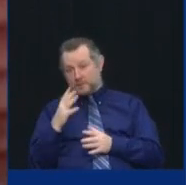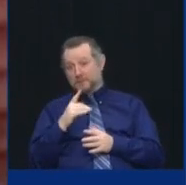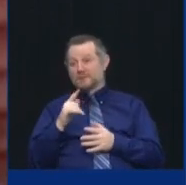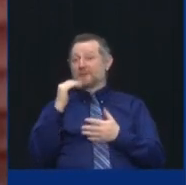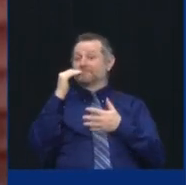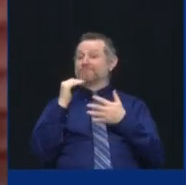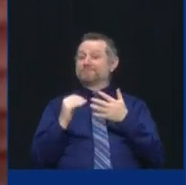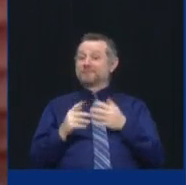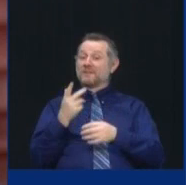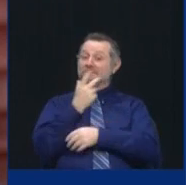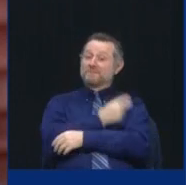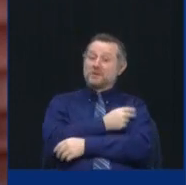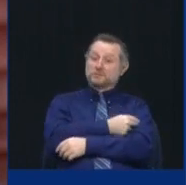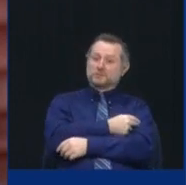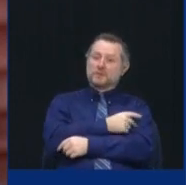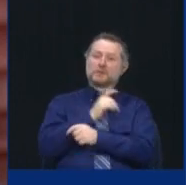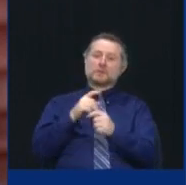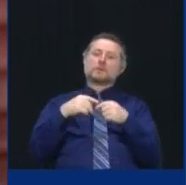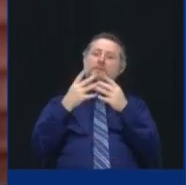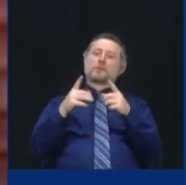you got vaccinated, you got a card.